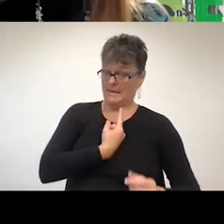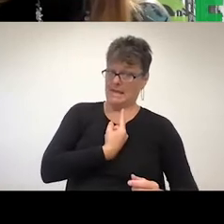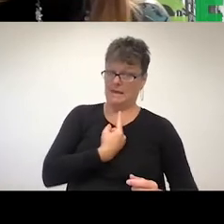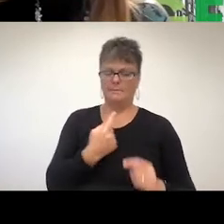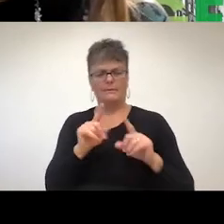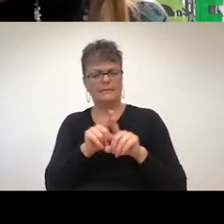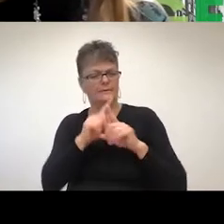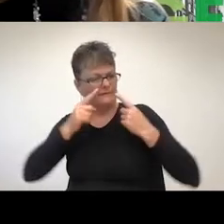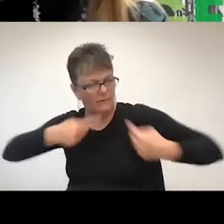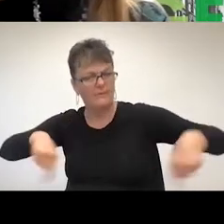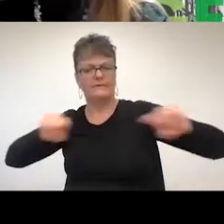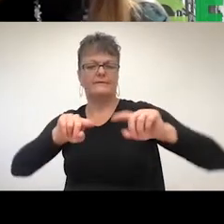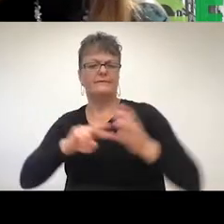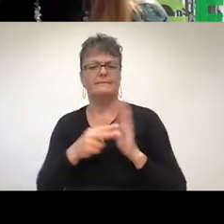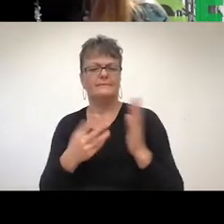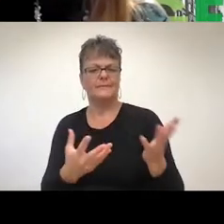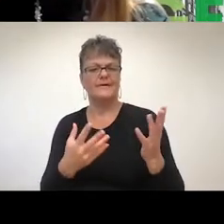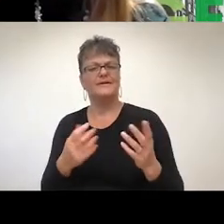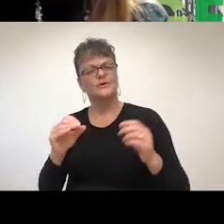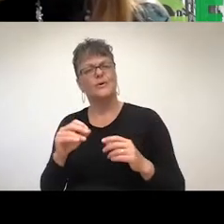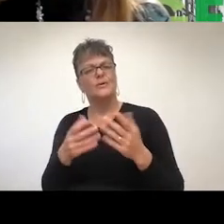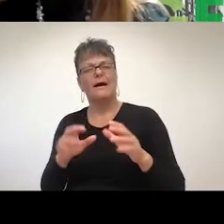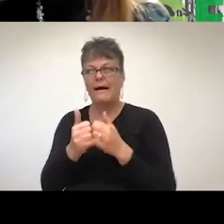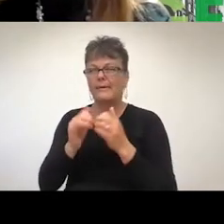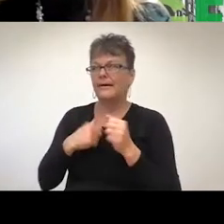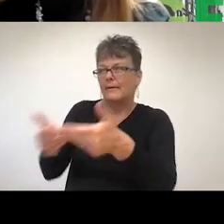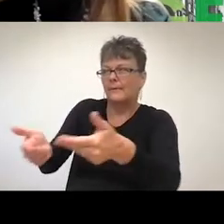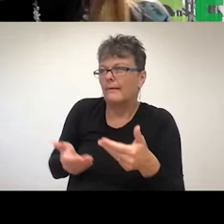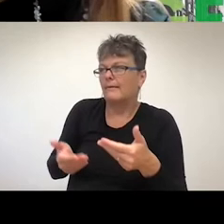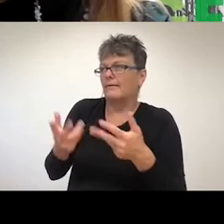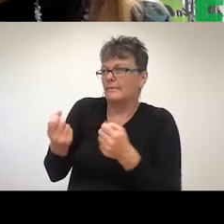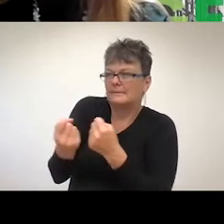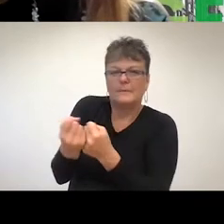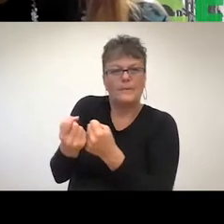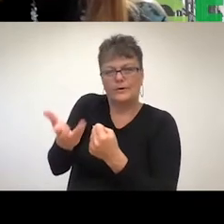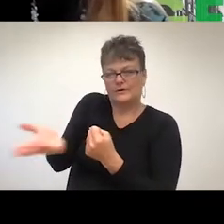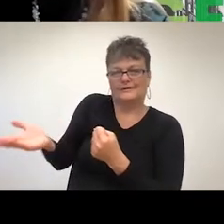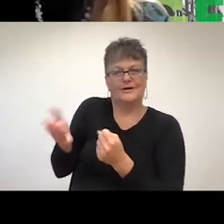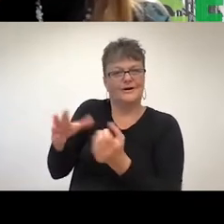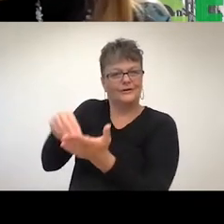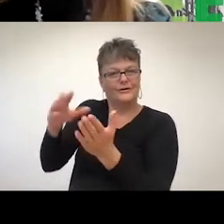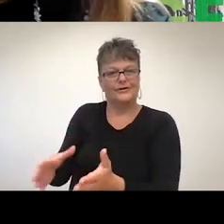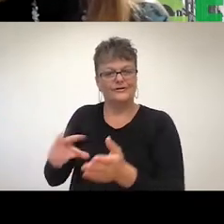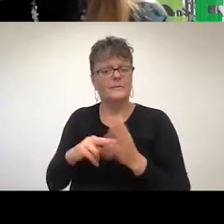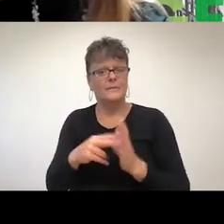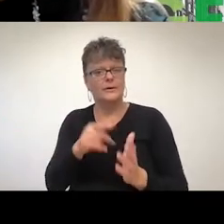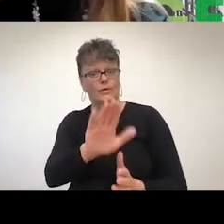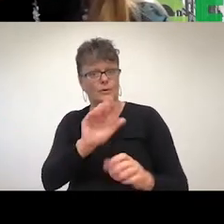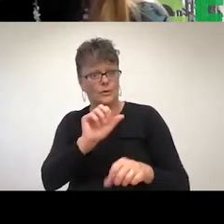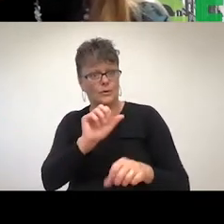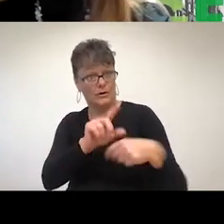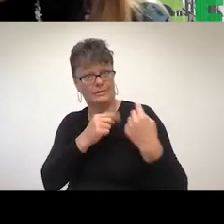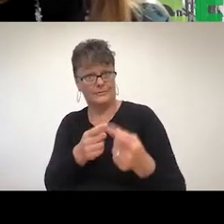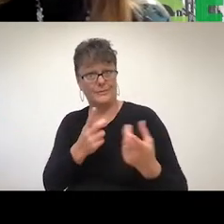to welcome, connect with, and support all of our learners, and to really reinvigorate our passion for the work that we do and for the impact that it has